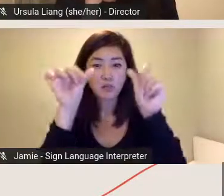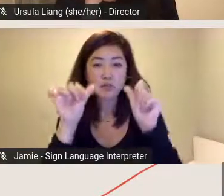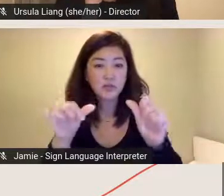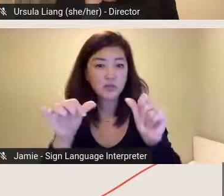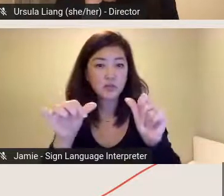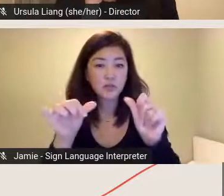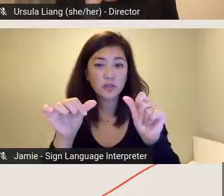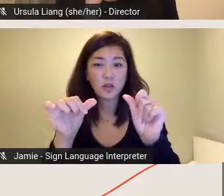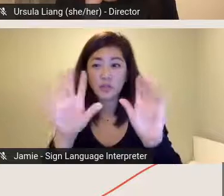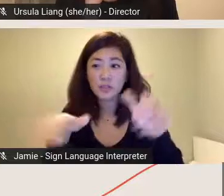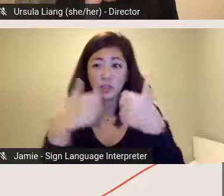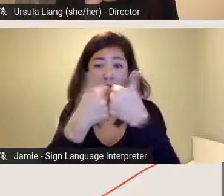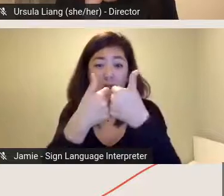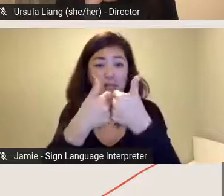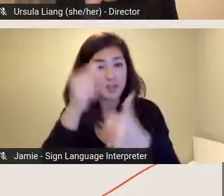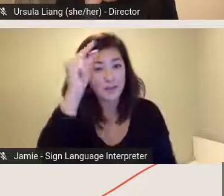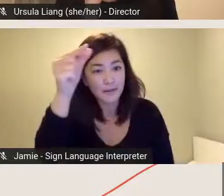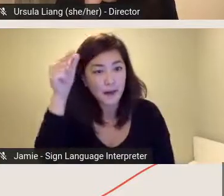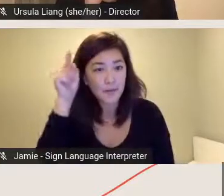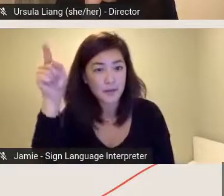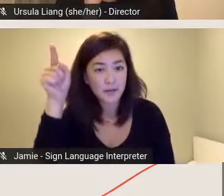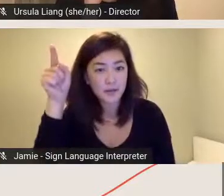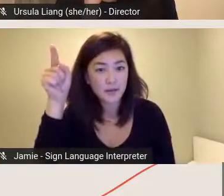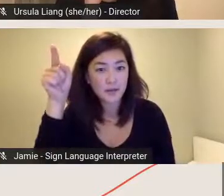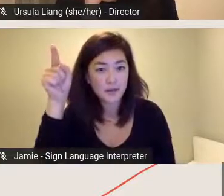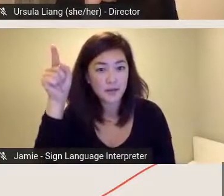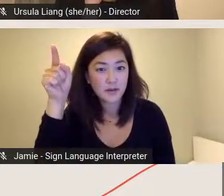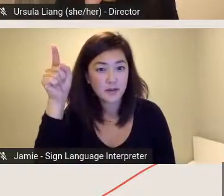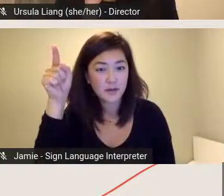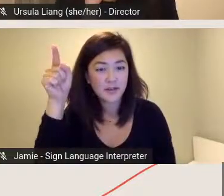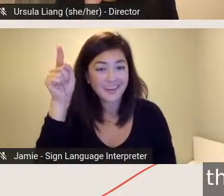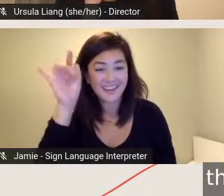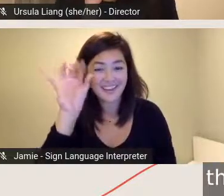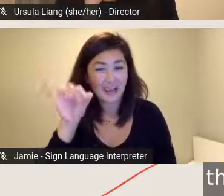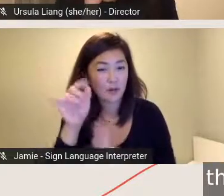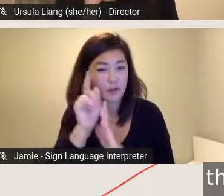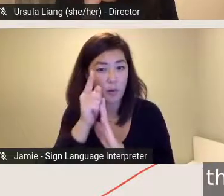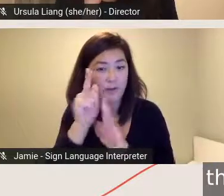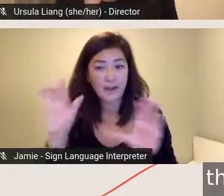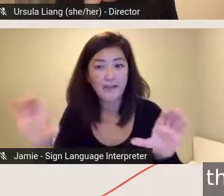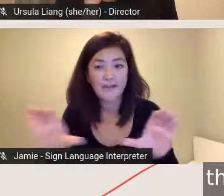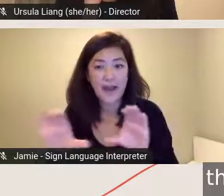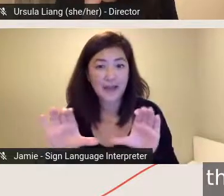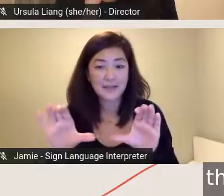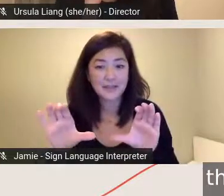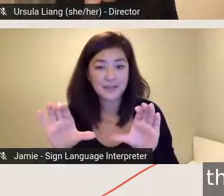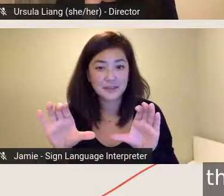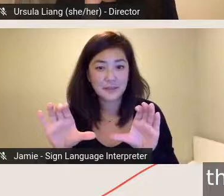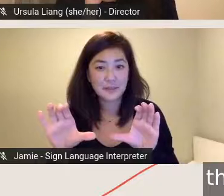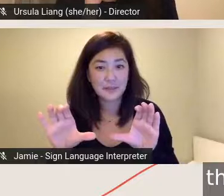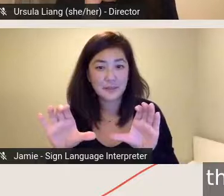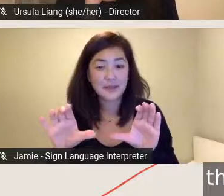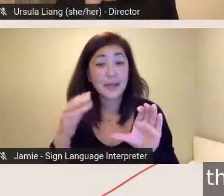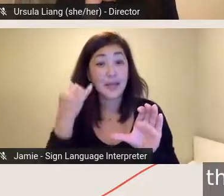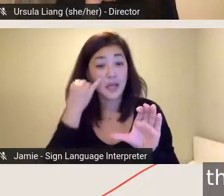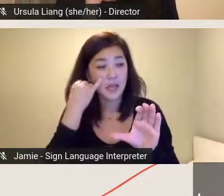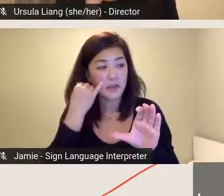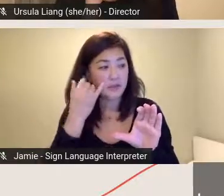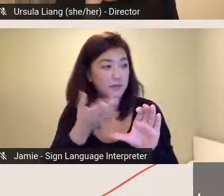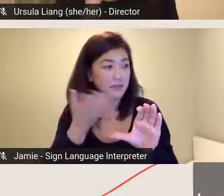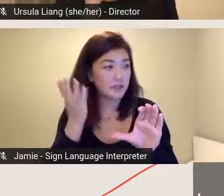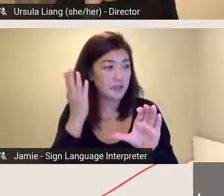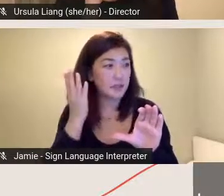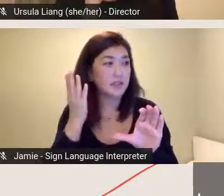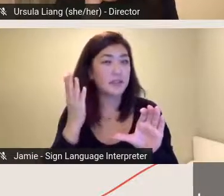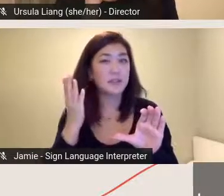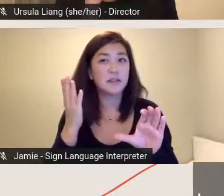like absolutely challenging the state. Like this was a moment of activism that challenged. So I